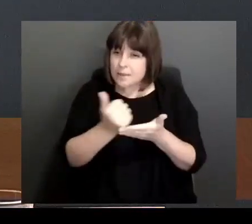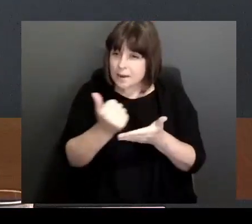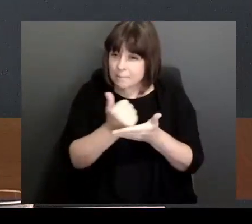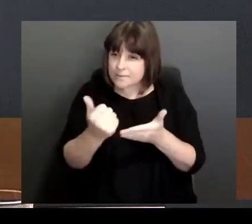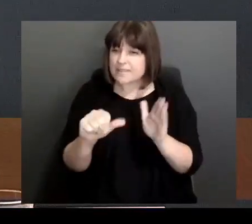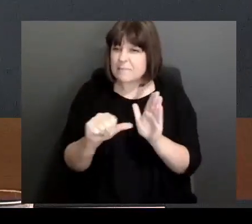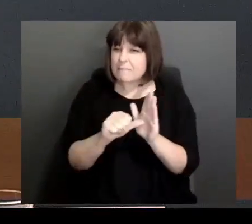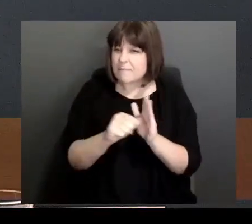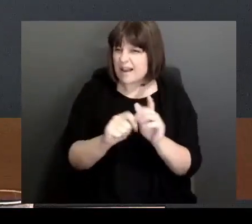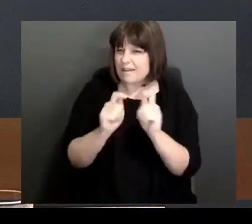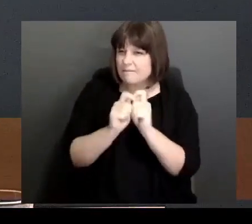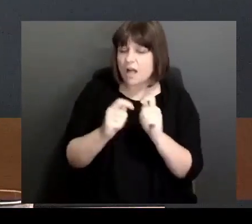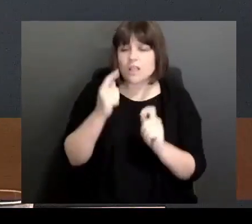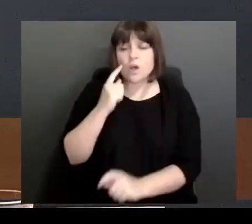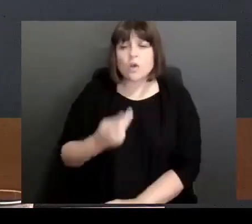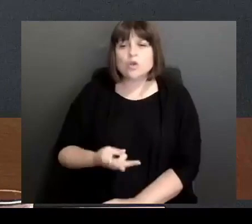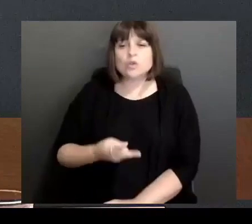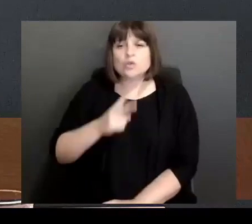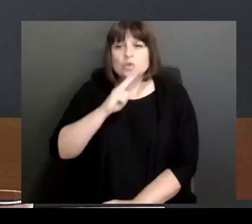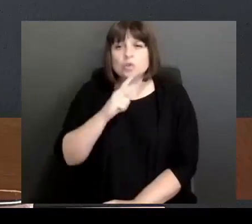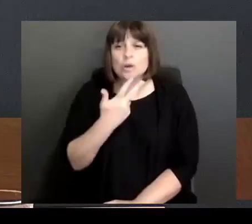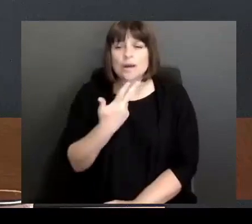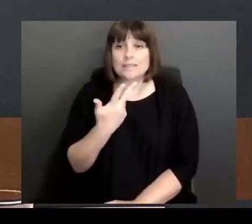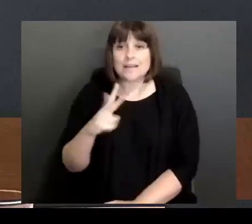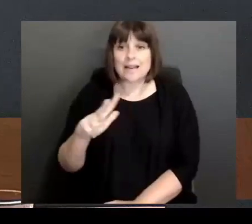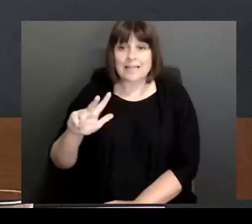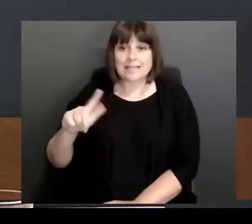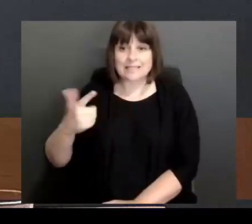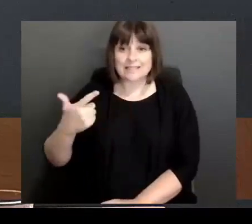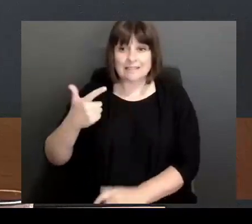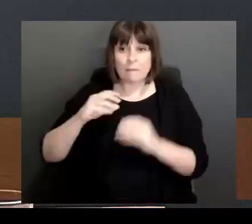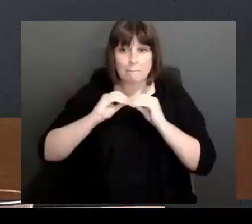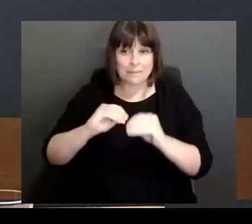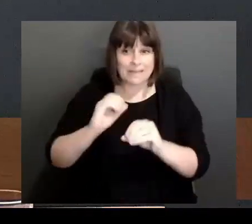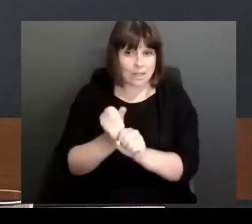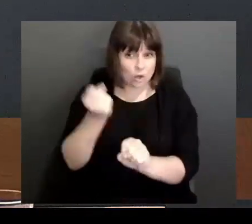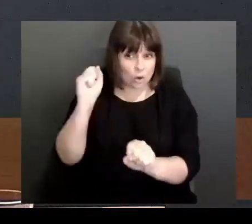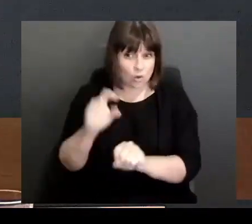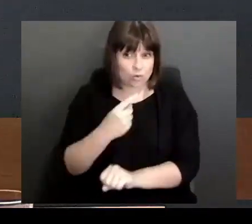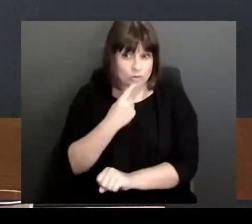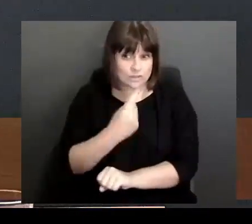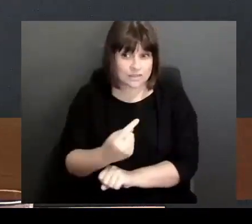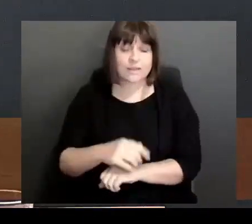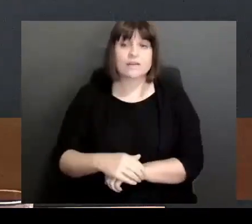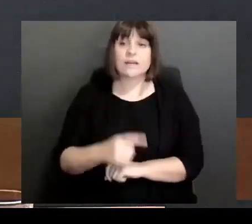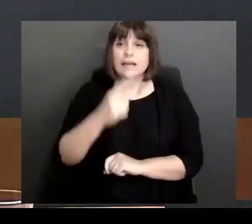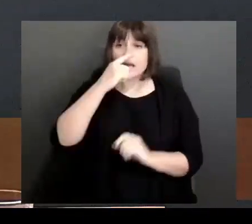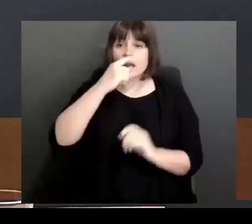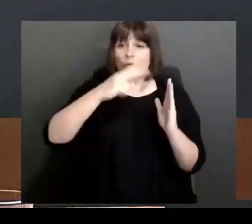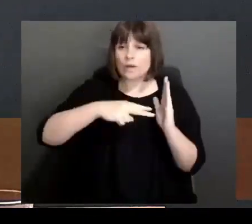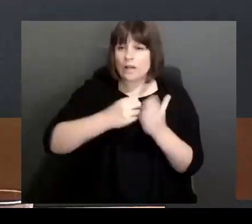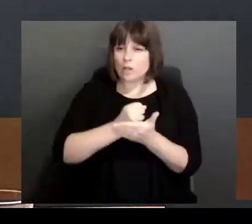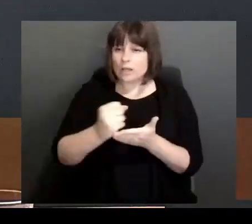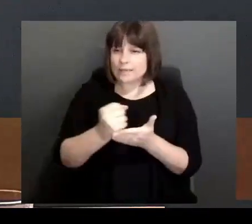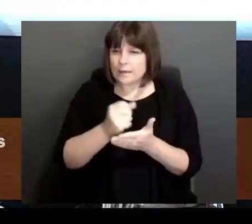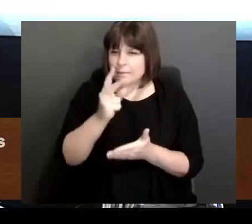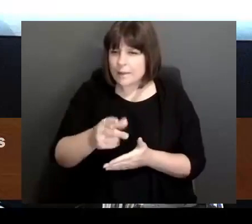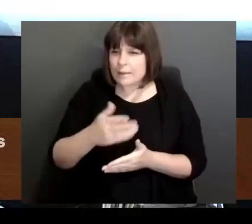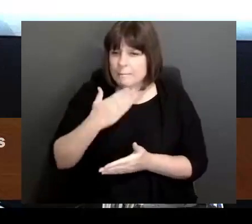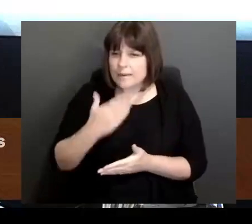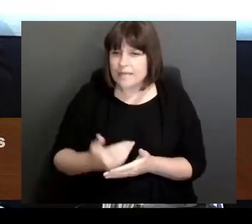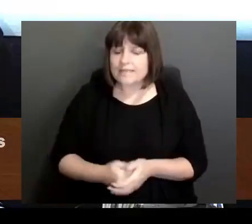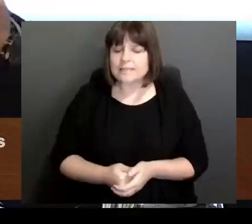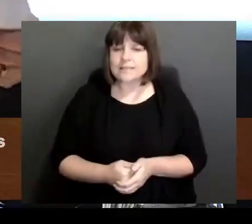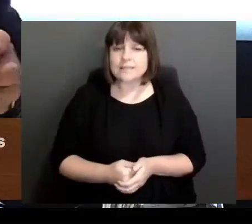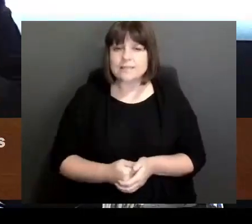think it was $287 billion in gold. Can we just high-level read out those figures again, please?